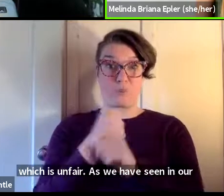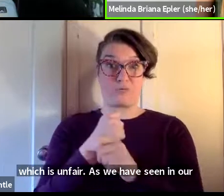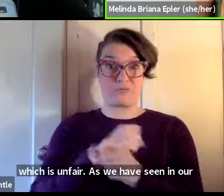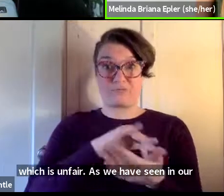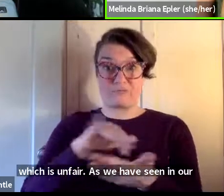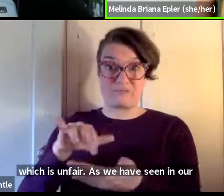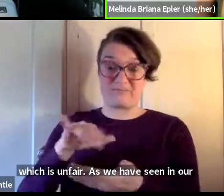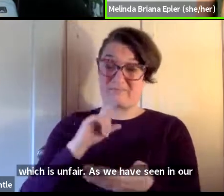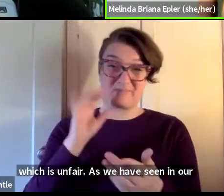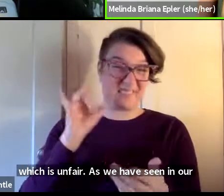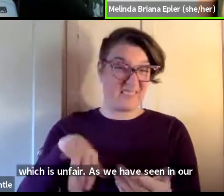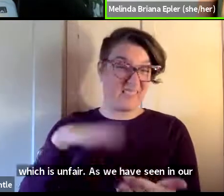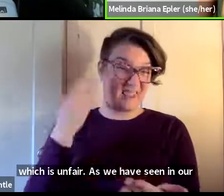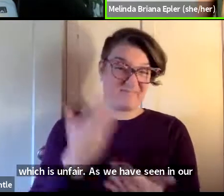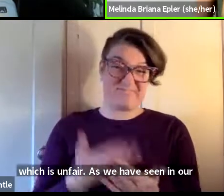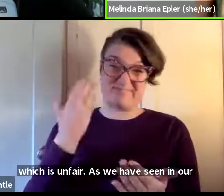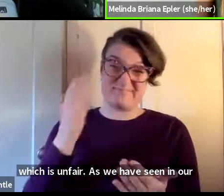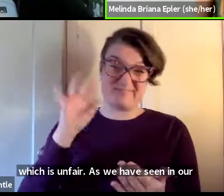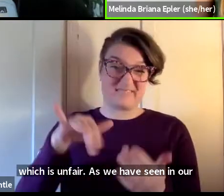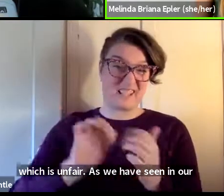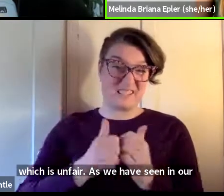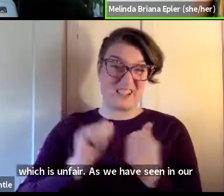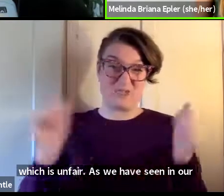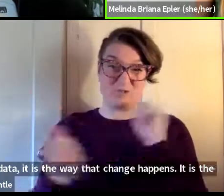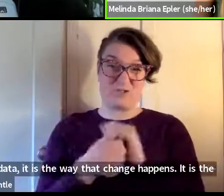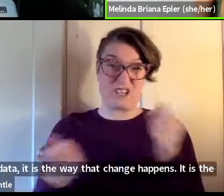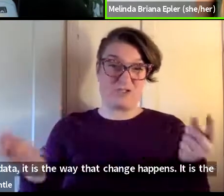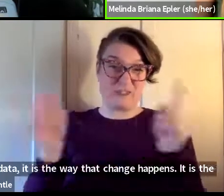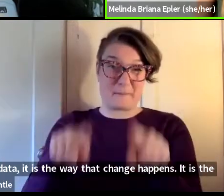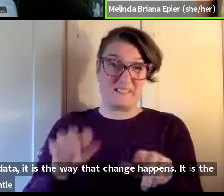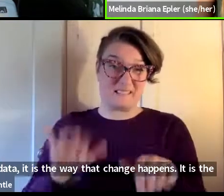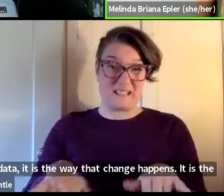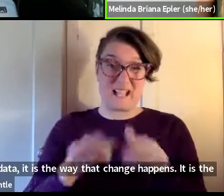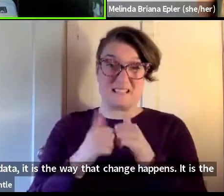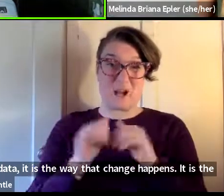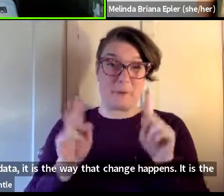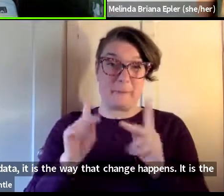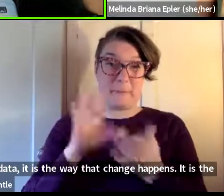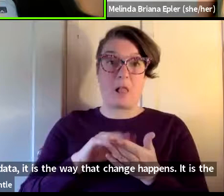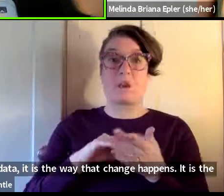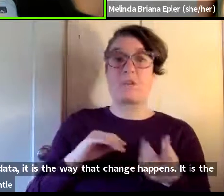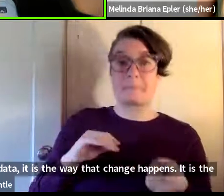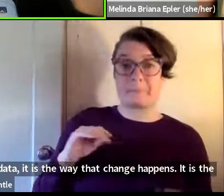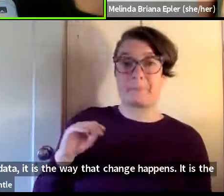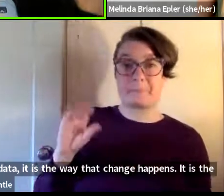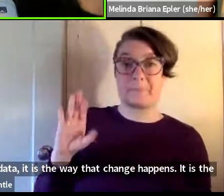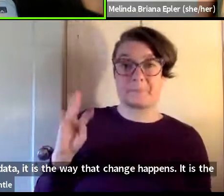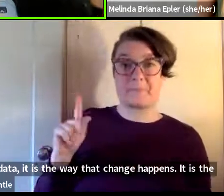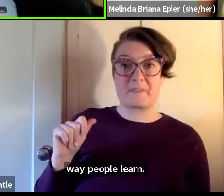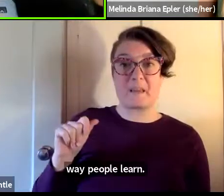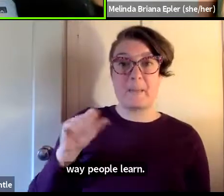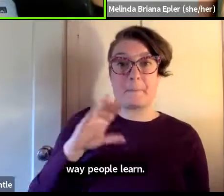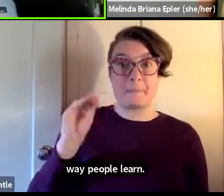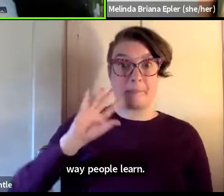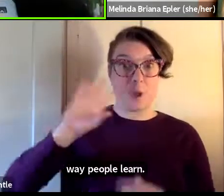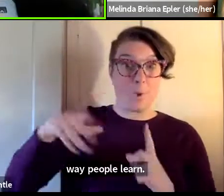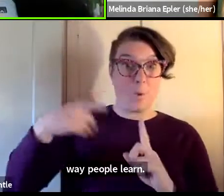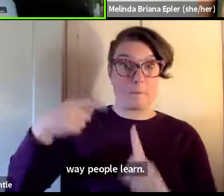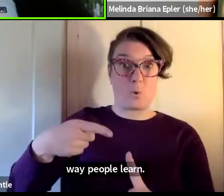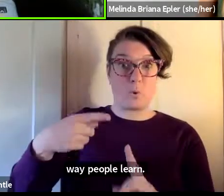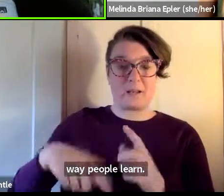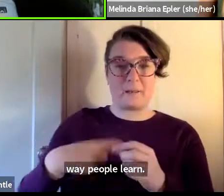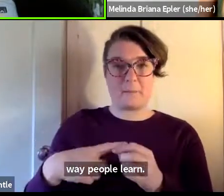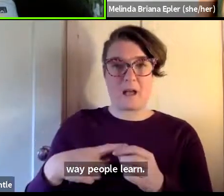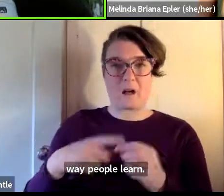change happens. It's the way people learn. Yeah. Yeah. And So. and the whole point about, I